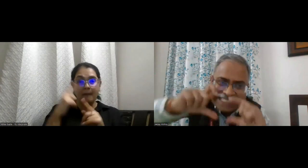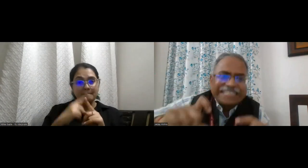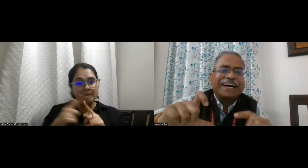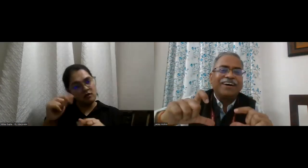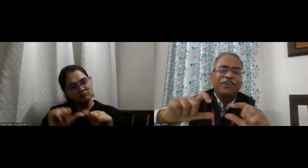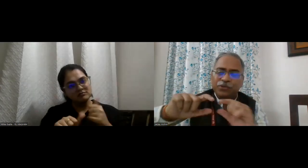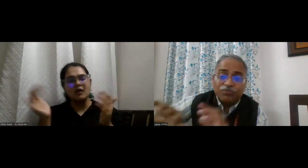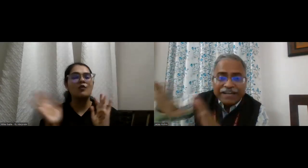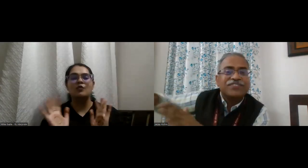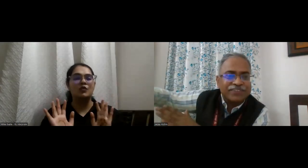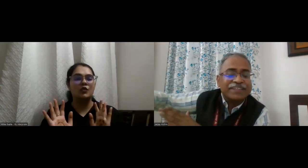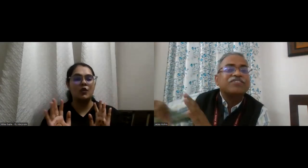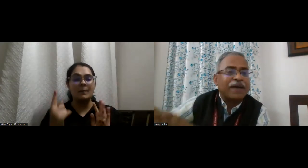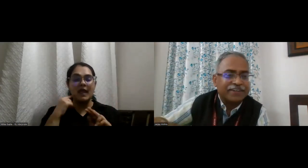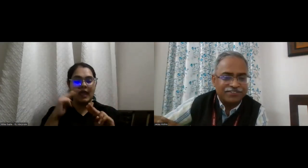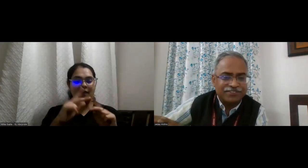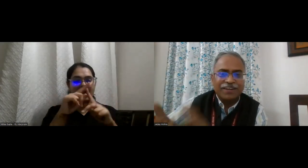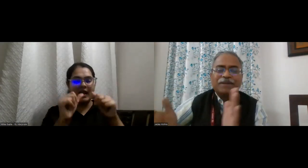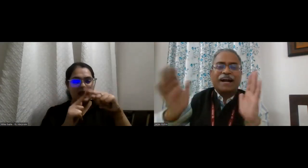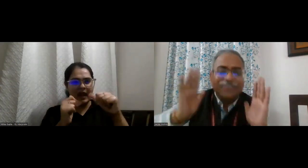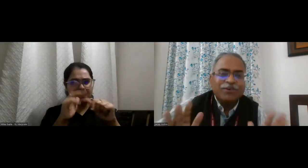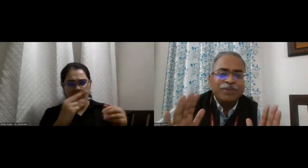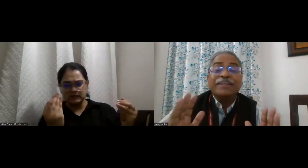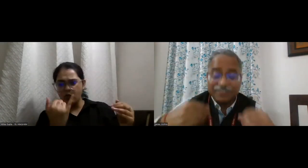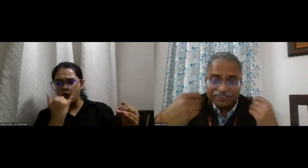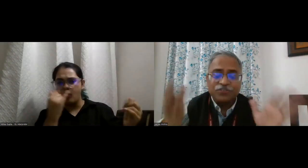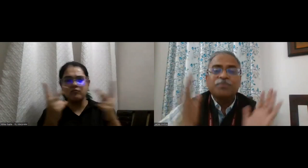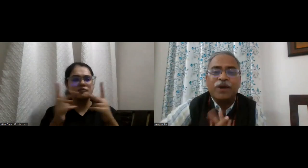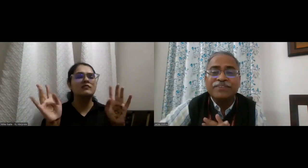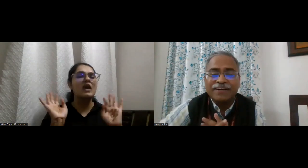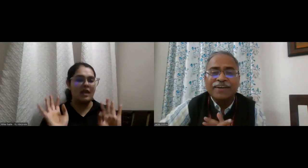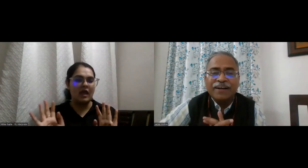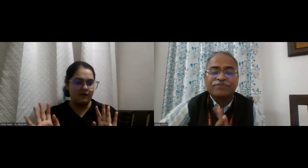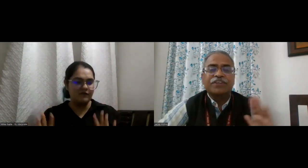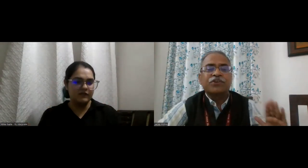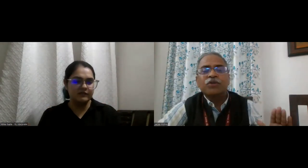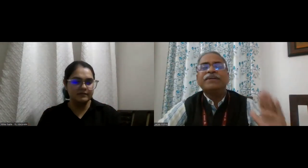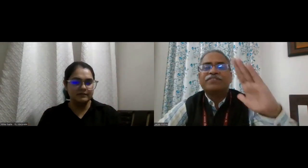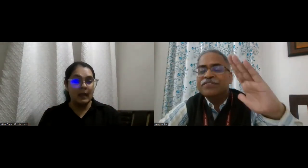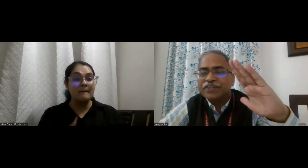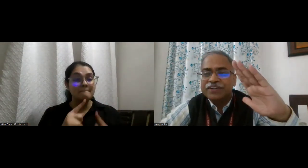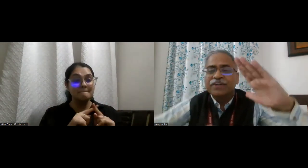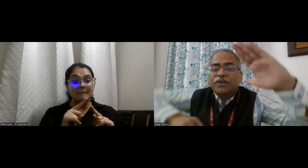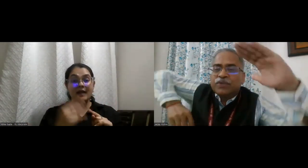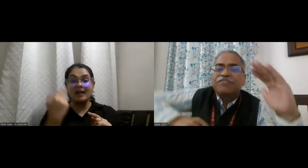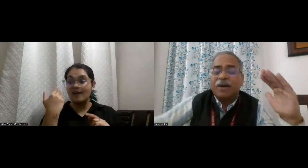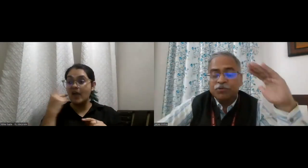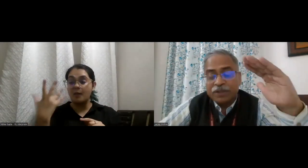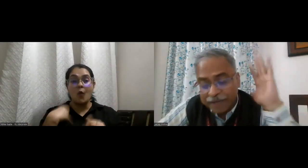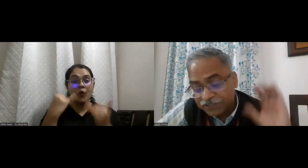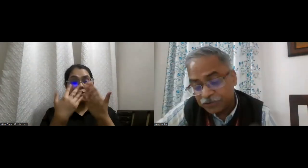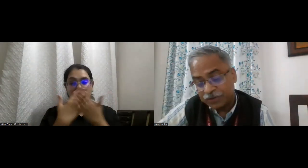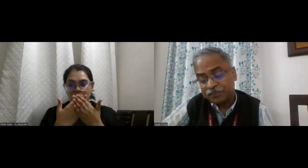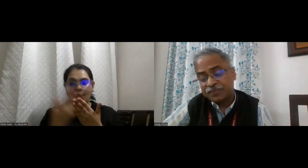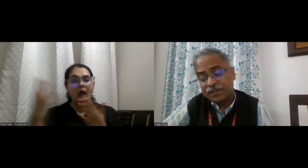look at the data, you'll find several disparities. But at the moment, yes, this is a good point that as far as the enrollment is concerned, we have come